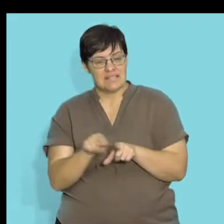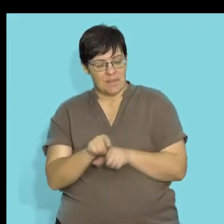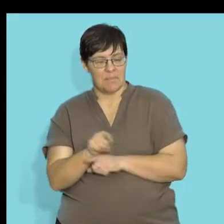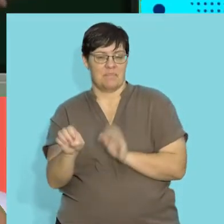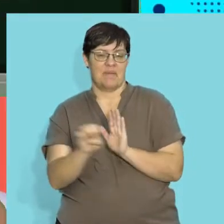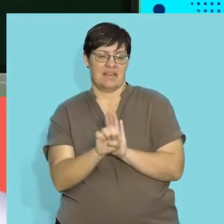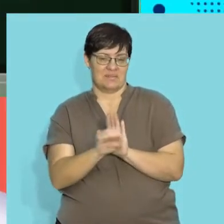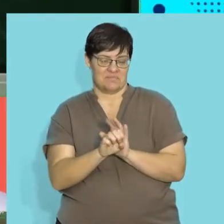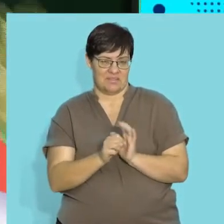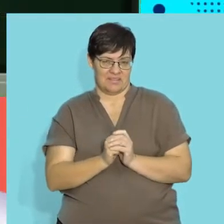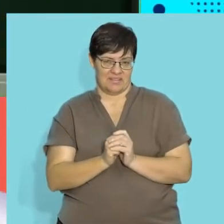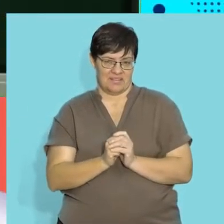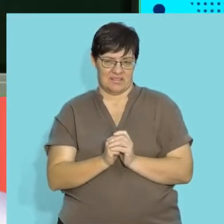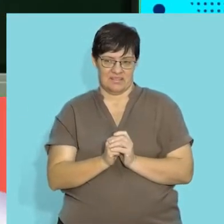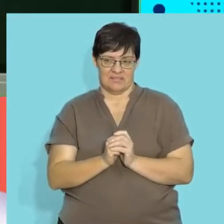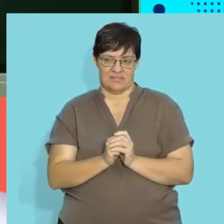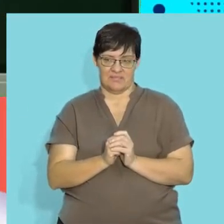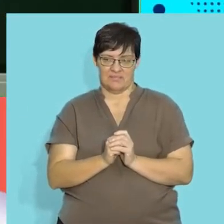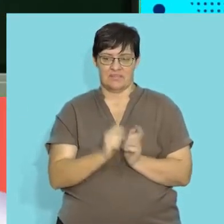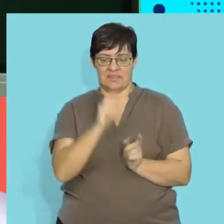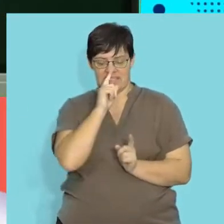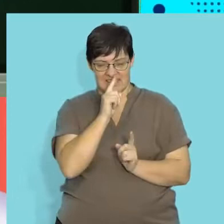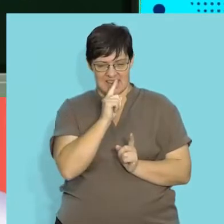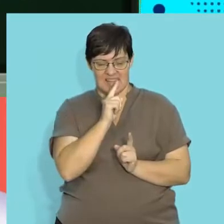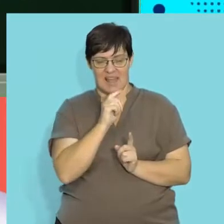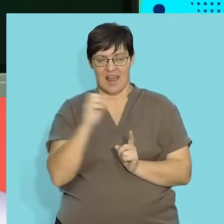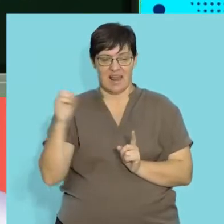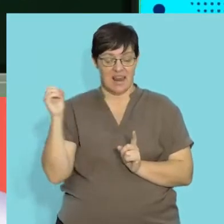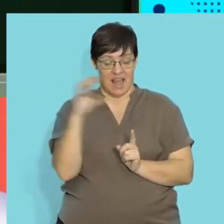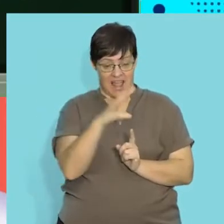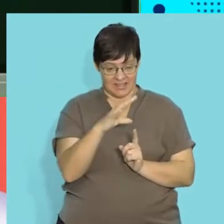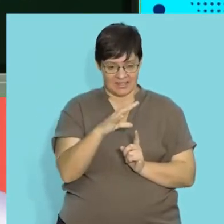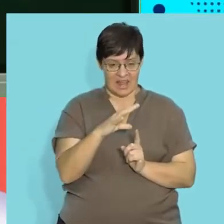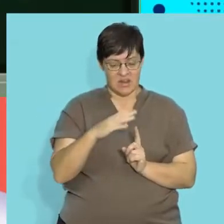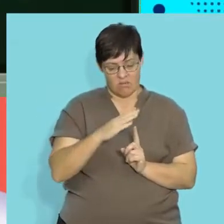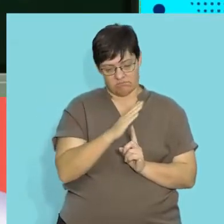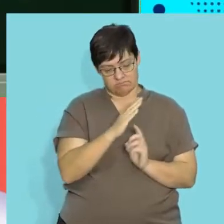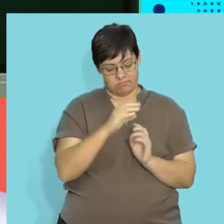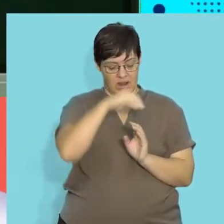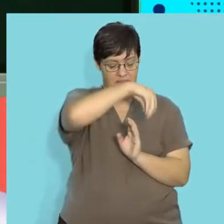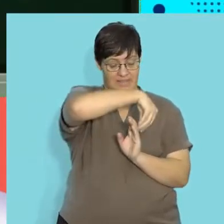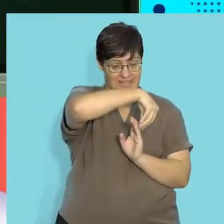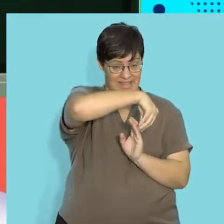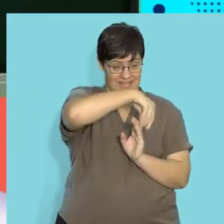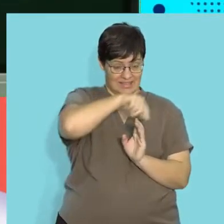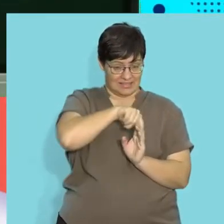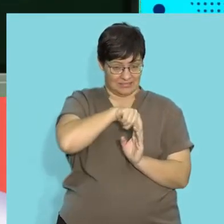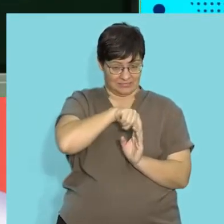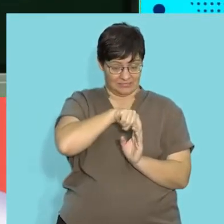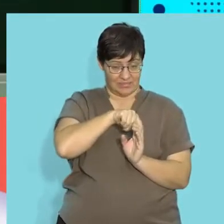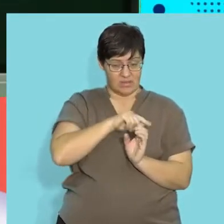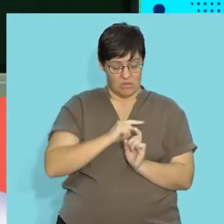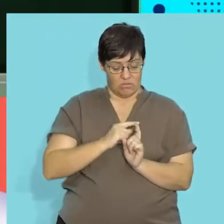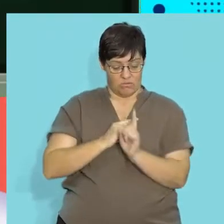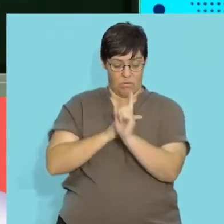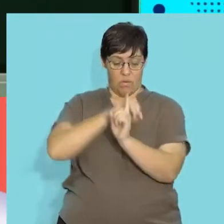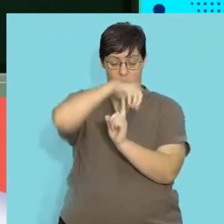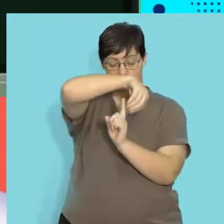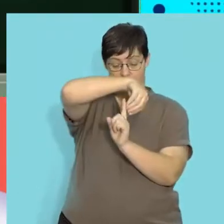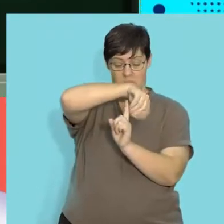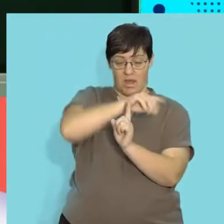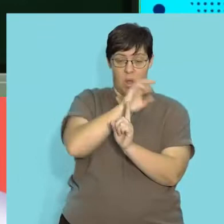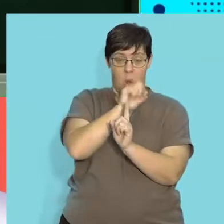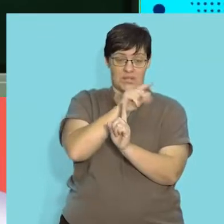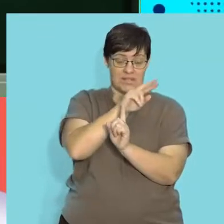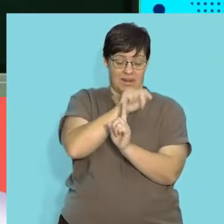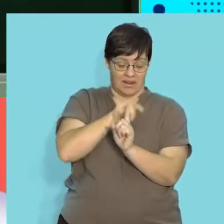I've mentioned in this example, if I hold this up, you can see that now the auxins are being produced in this opposite direction from the stimulus